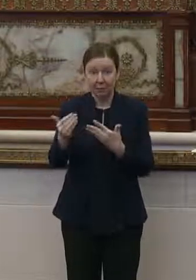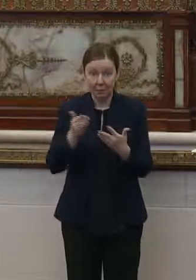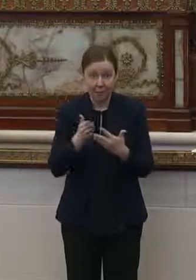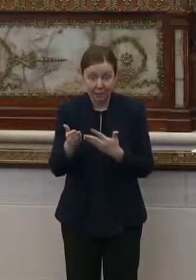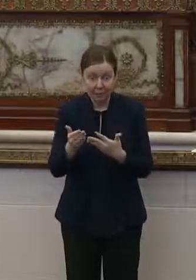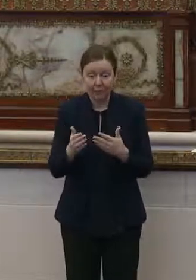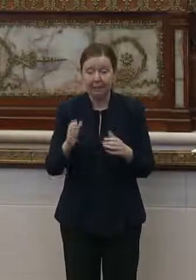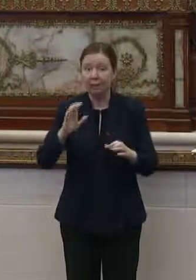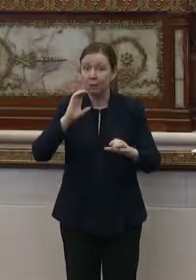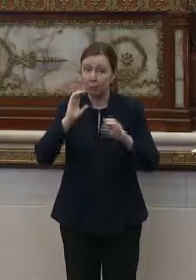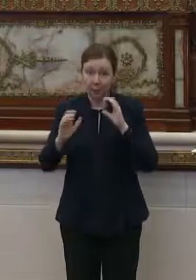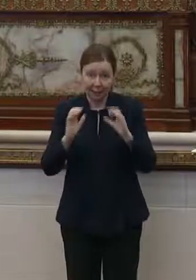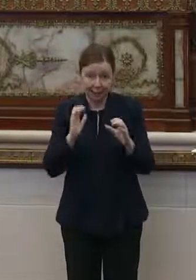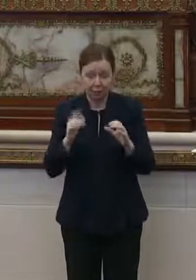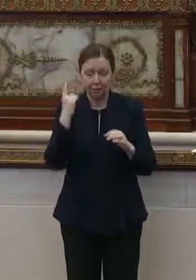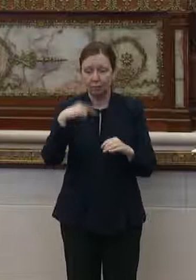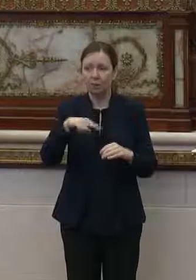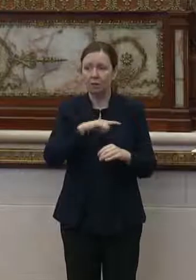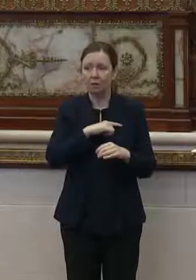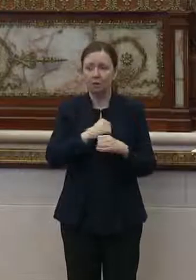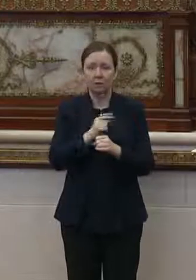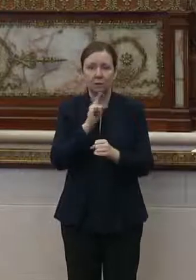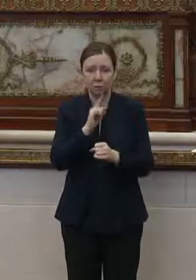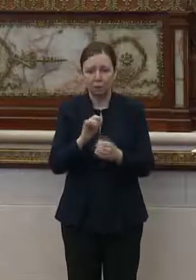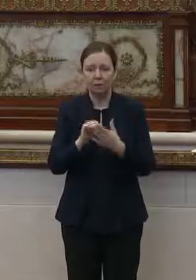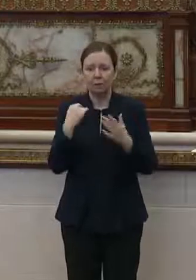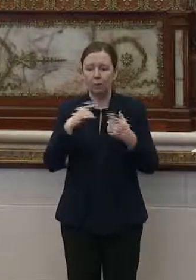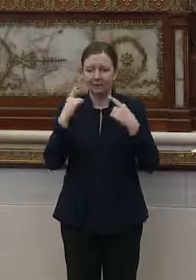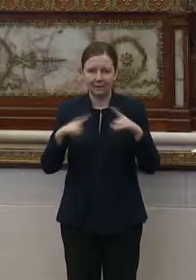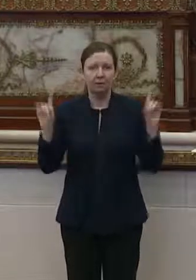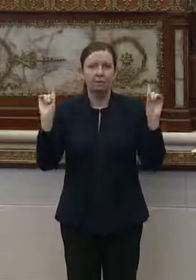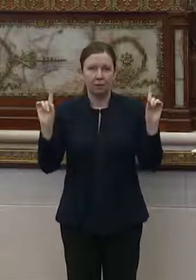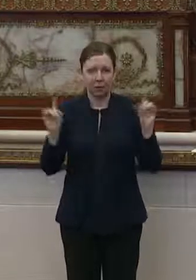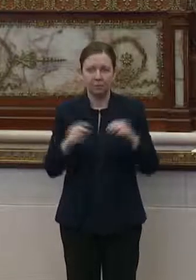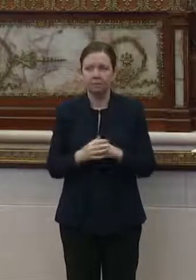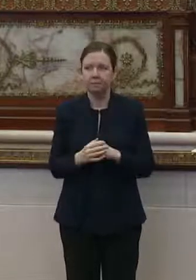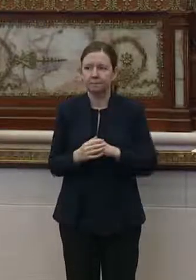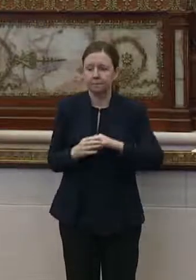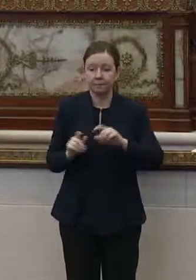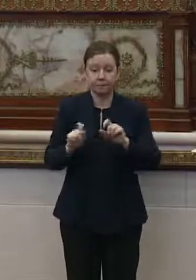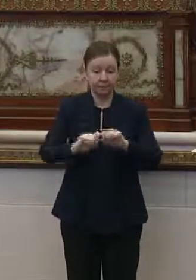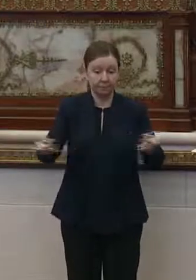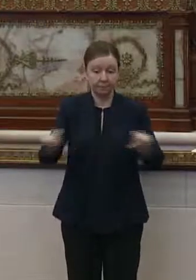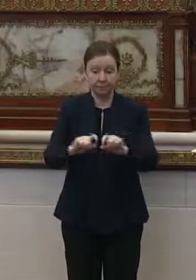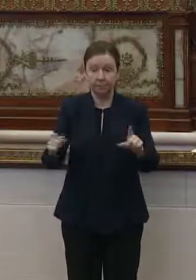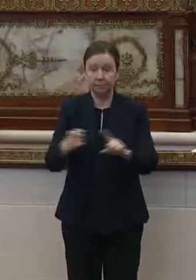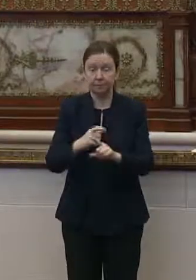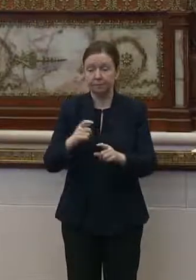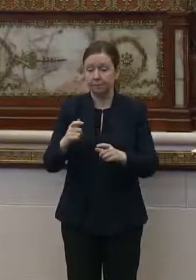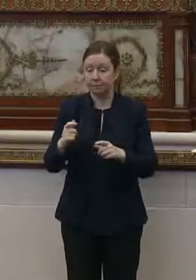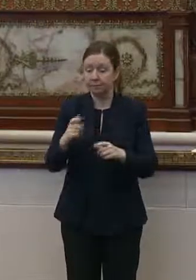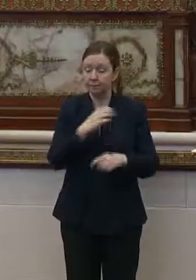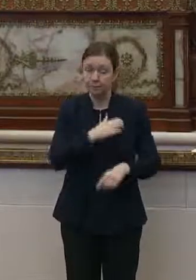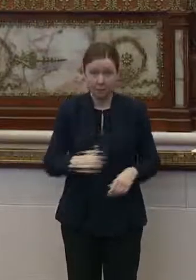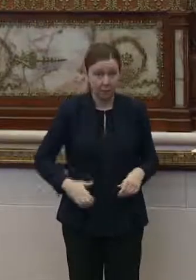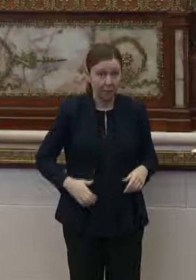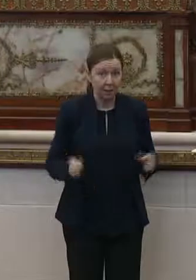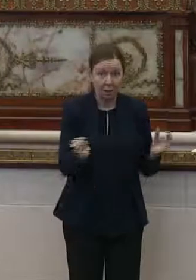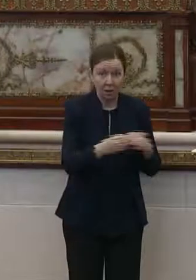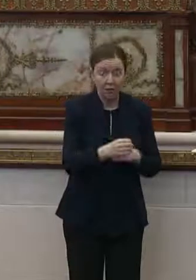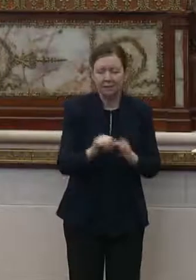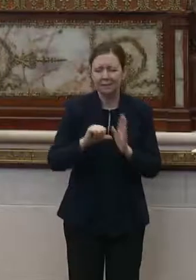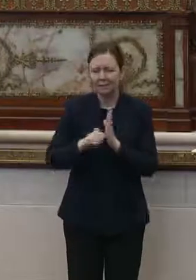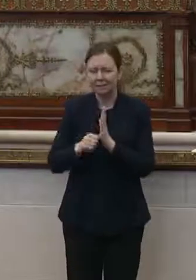and communication in order for us to ensure a successful vaccination rollout from the administration. And it should emphasize